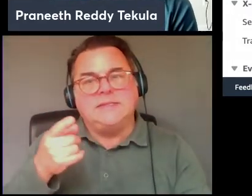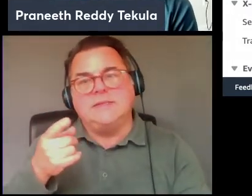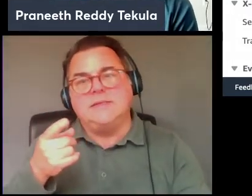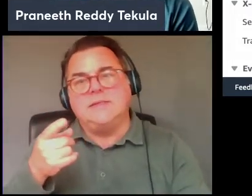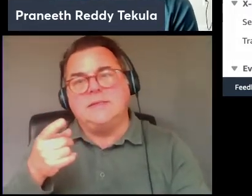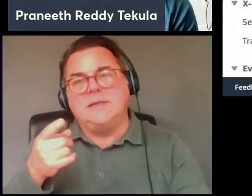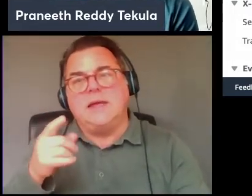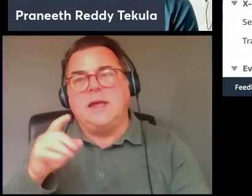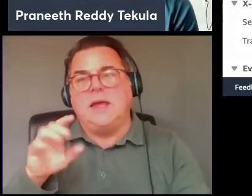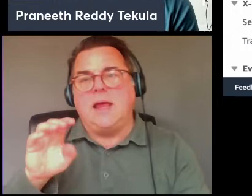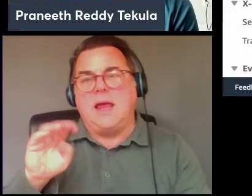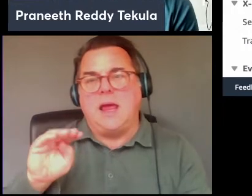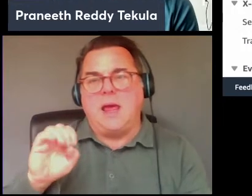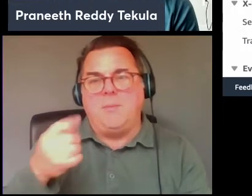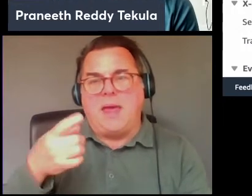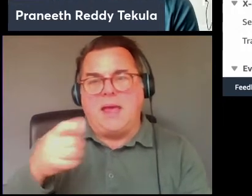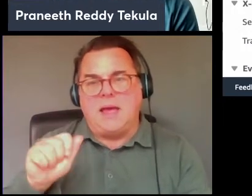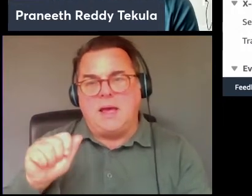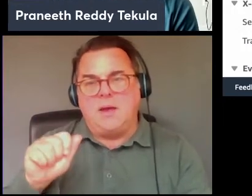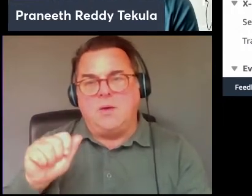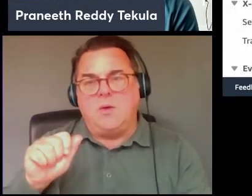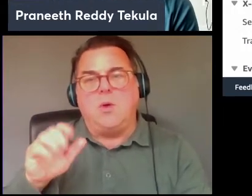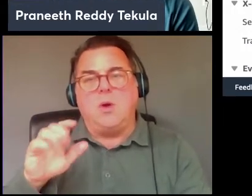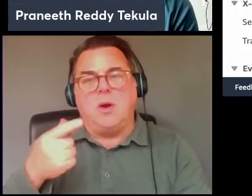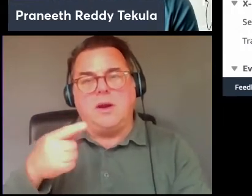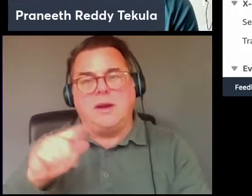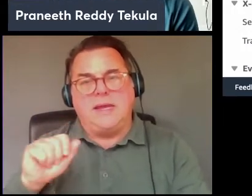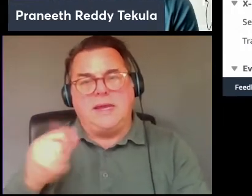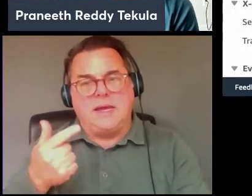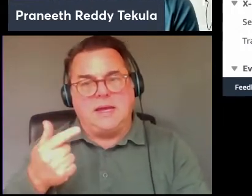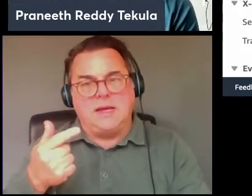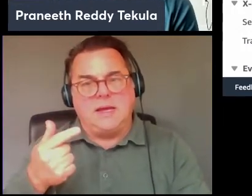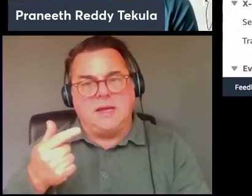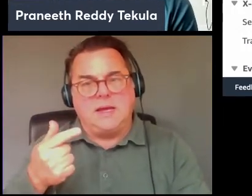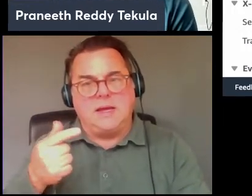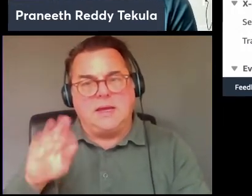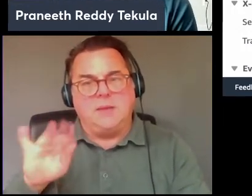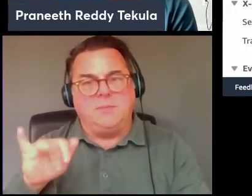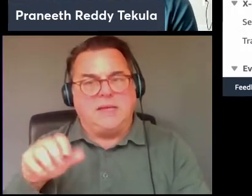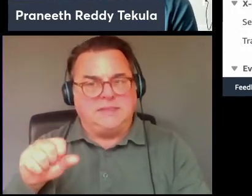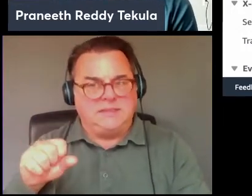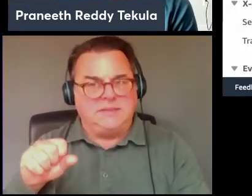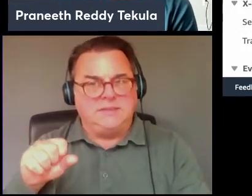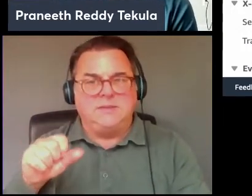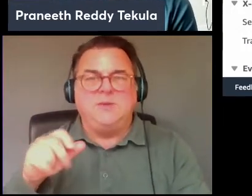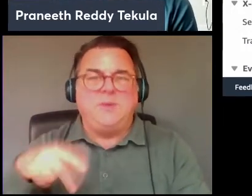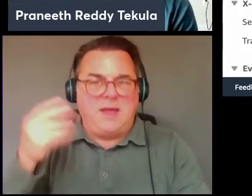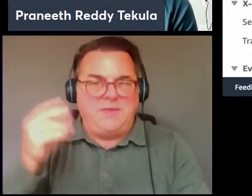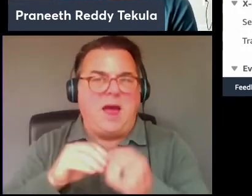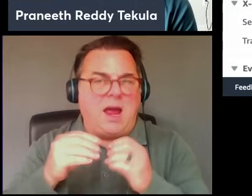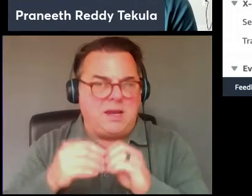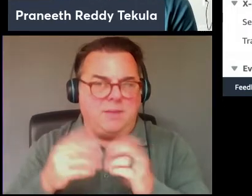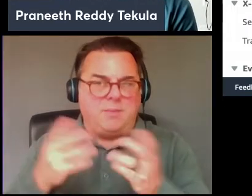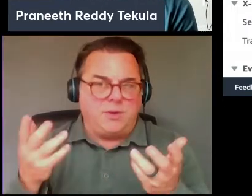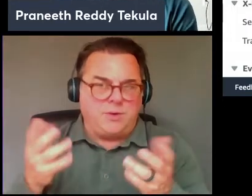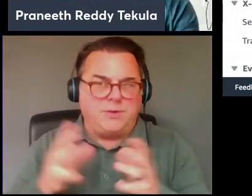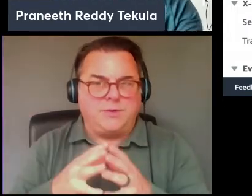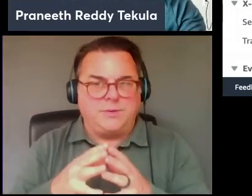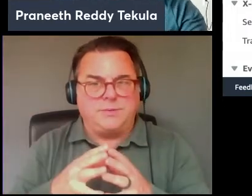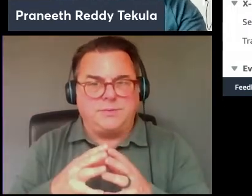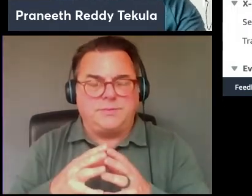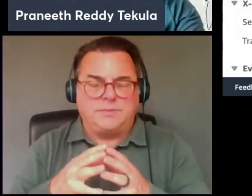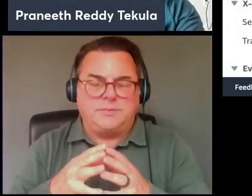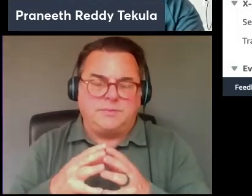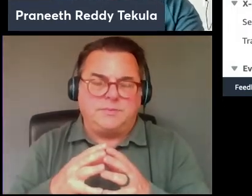or gigabytes, but Mhm. getting in a bytes view, a high number, it's not naturally that everyone